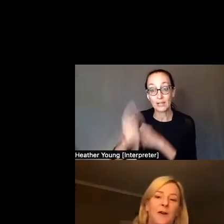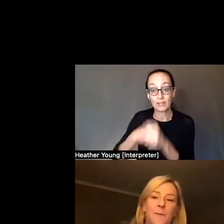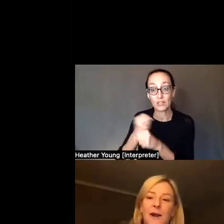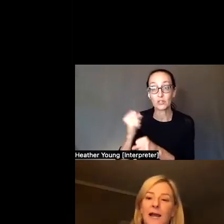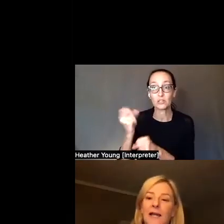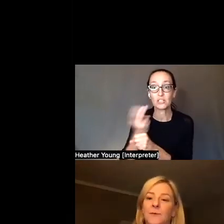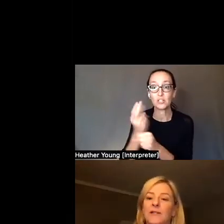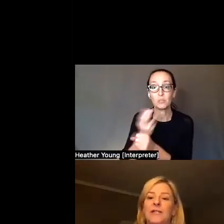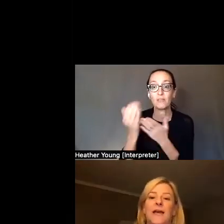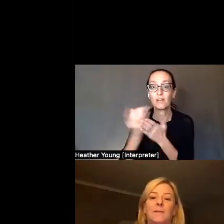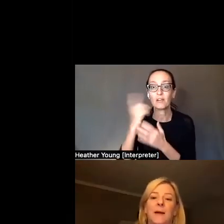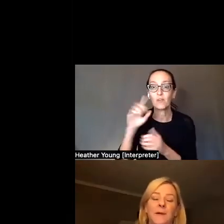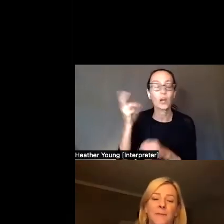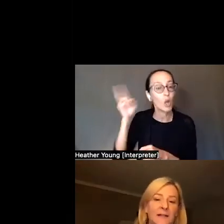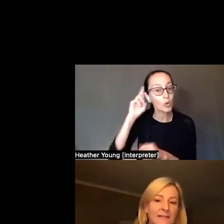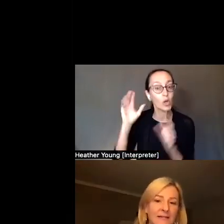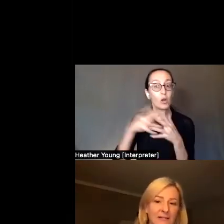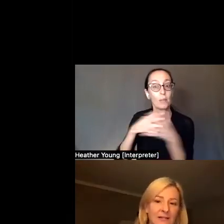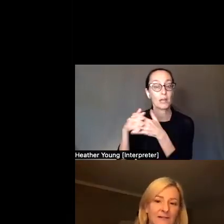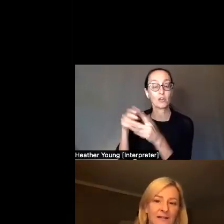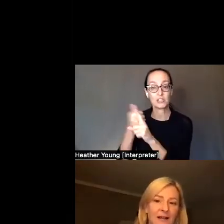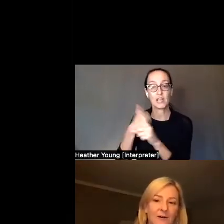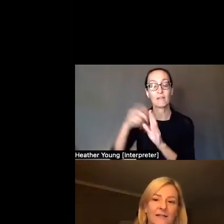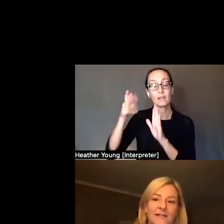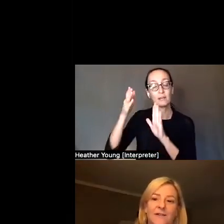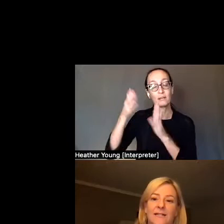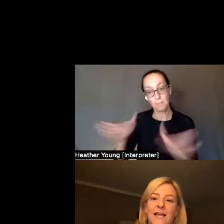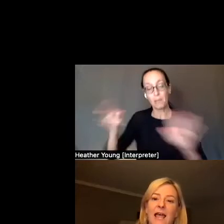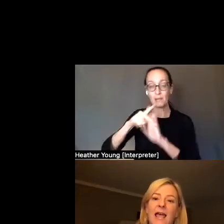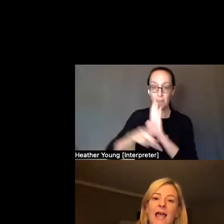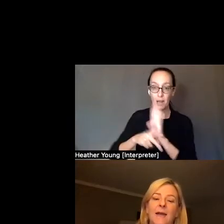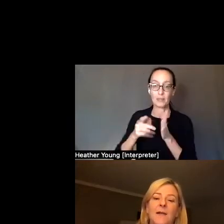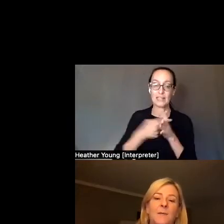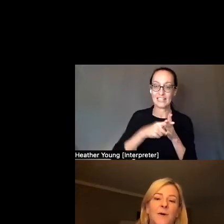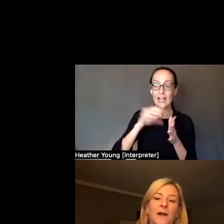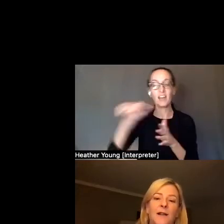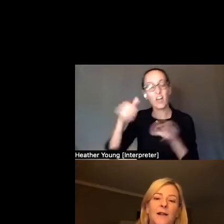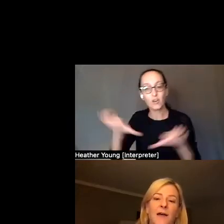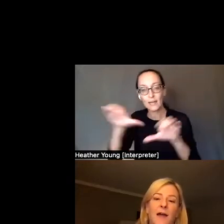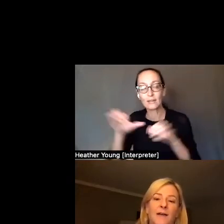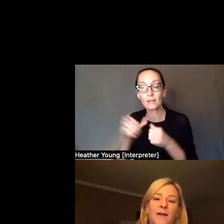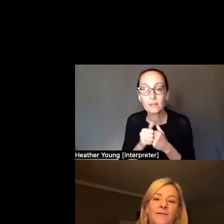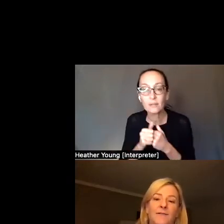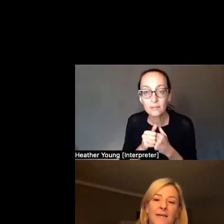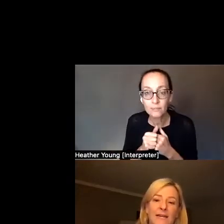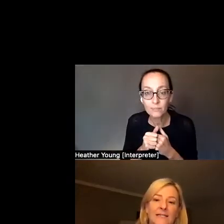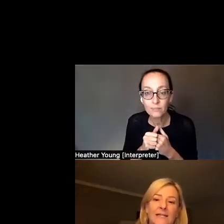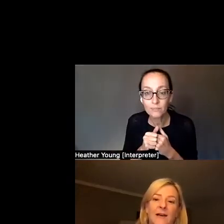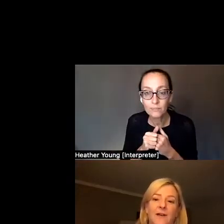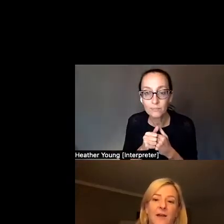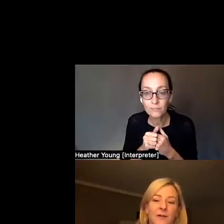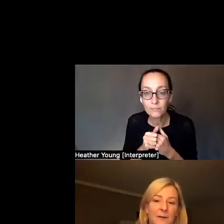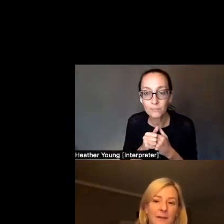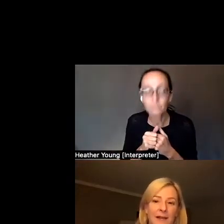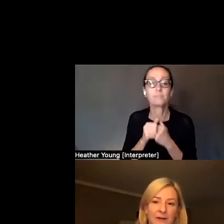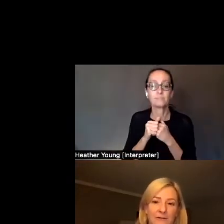Cochlear Americas, where she led public policy initiatives and other activities aimed at the broad life needs